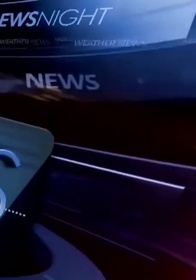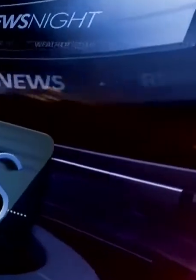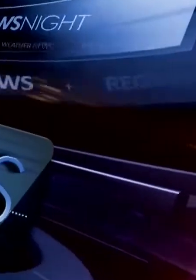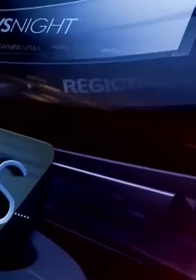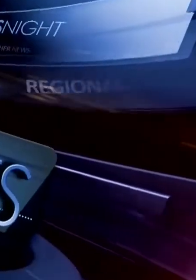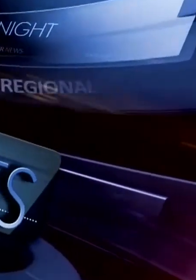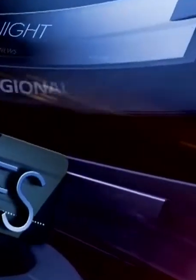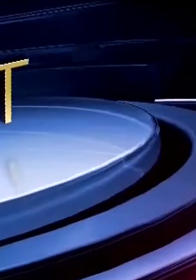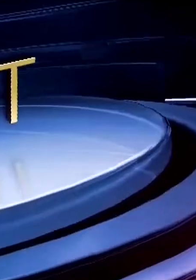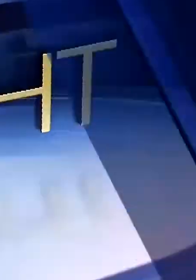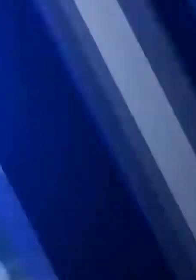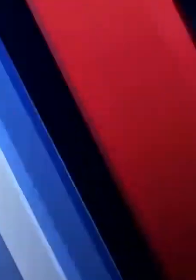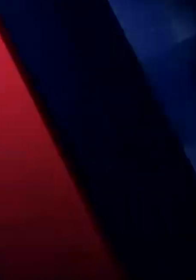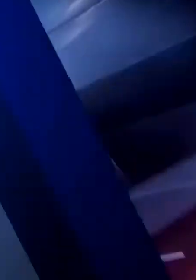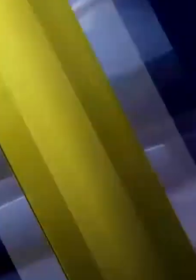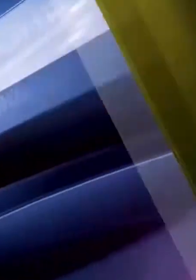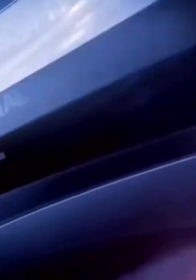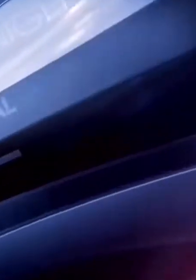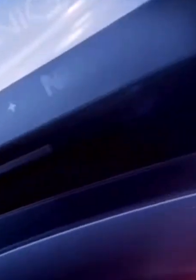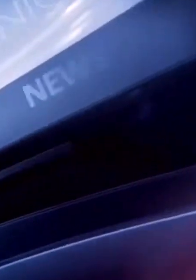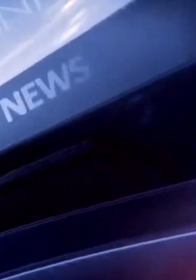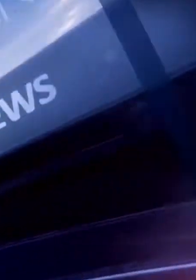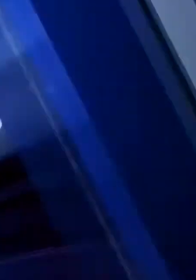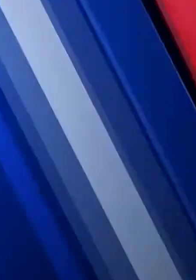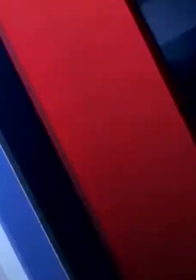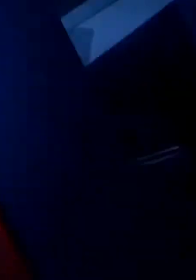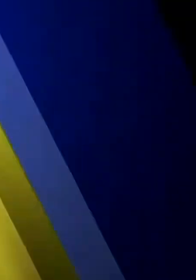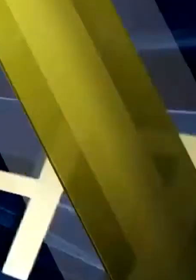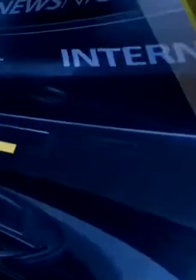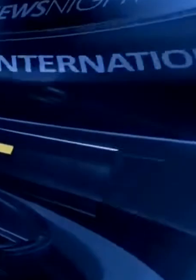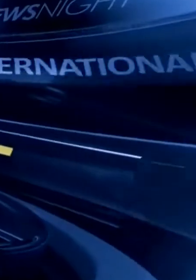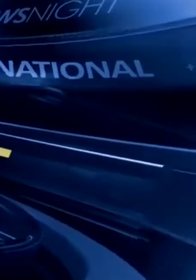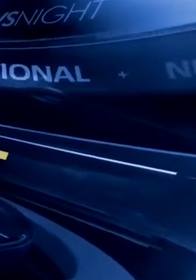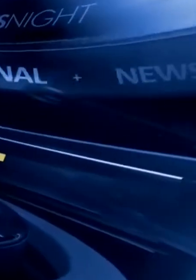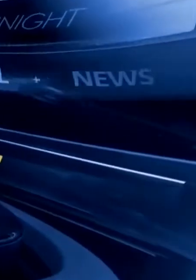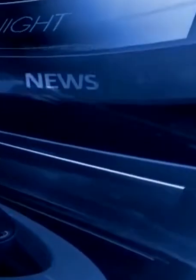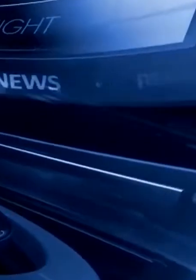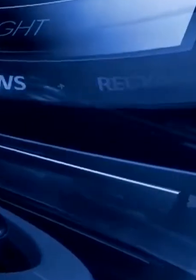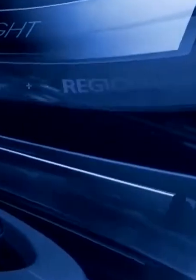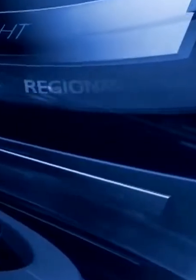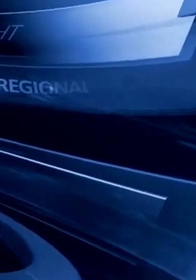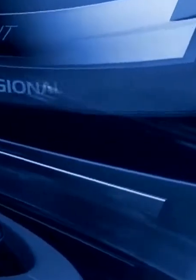Newsnight Headlines was brought to you compliments Omega XL.